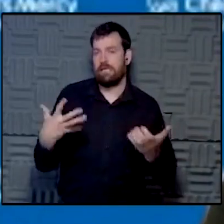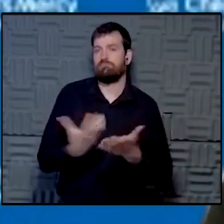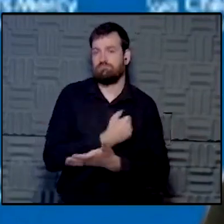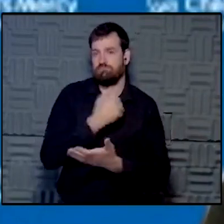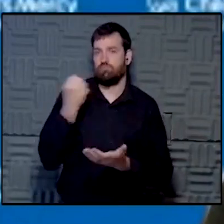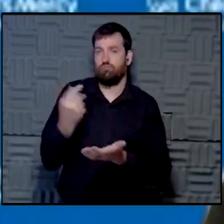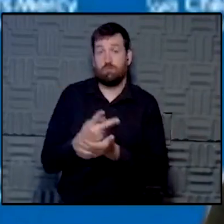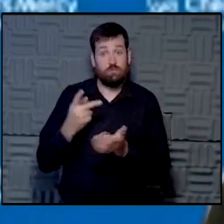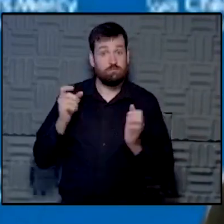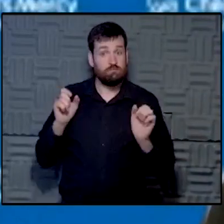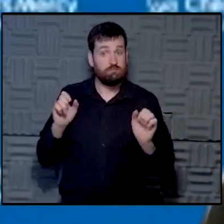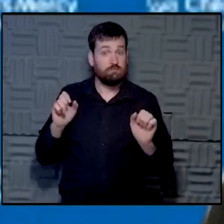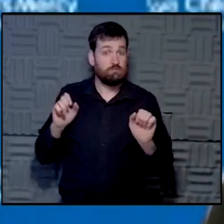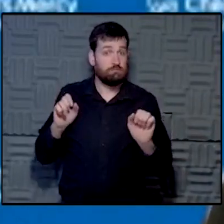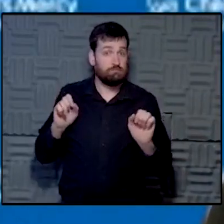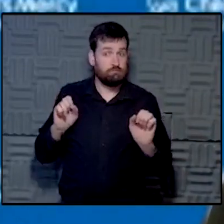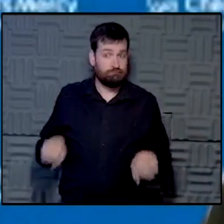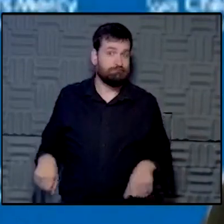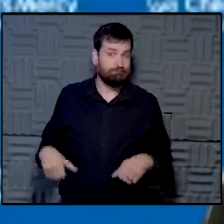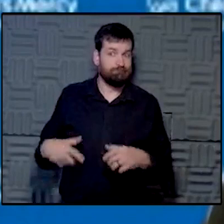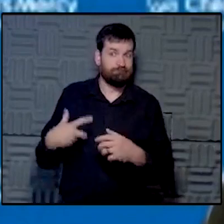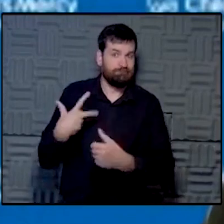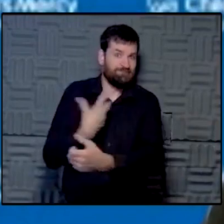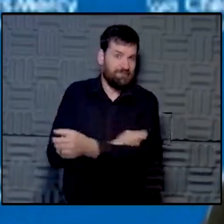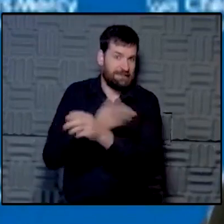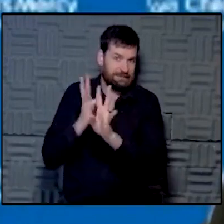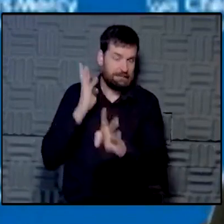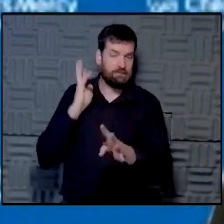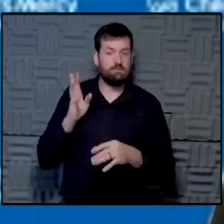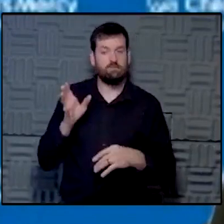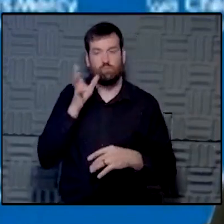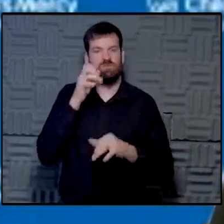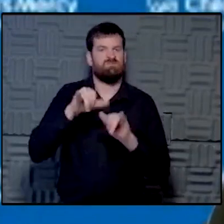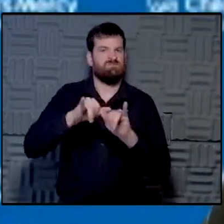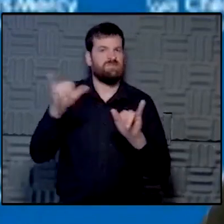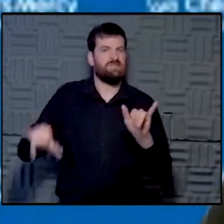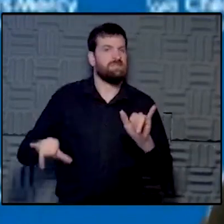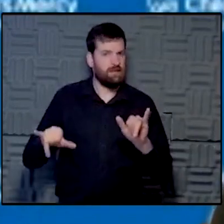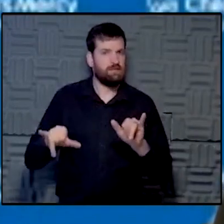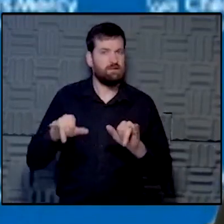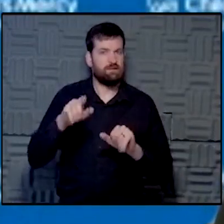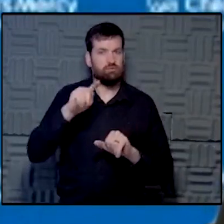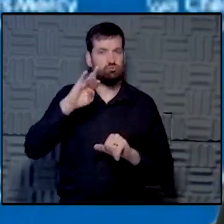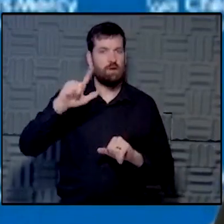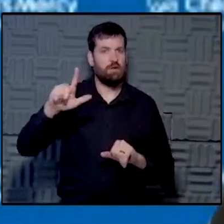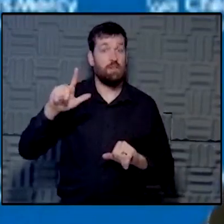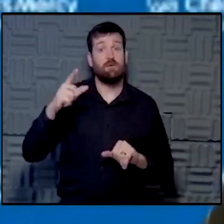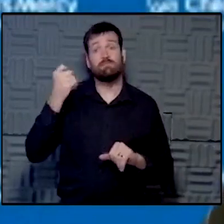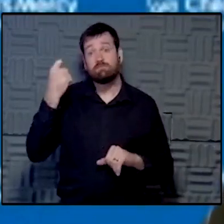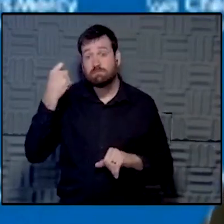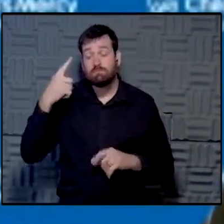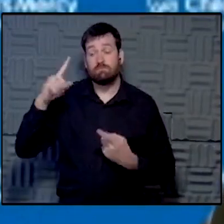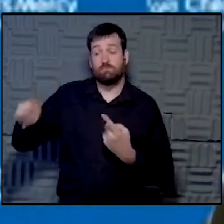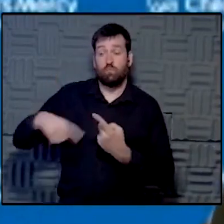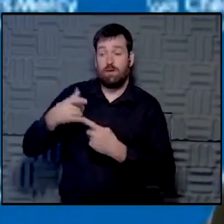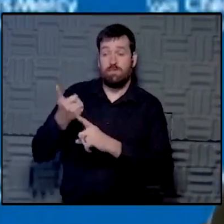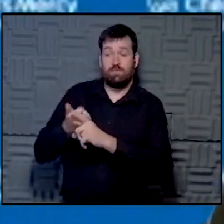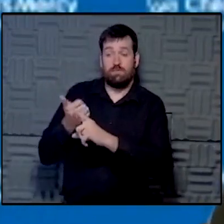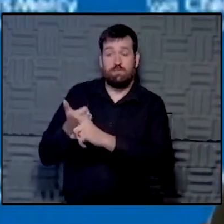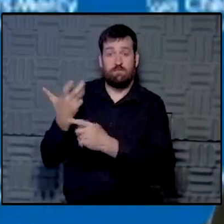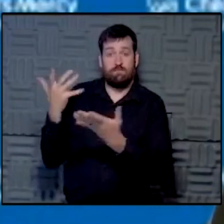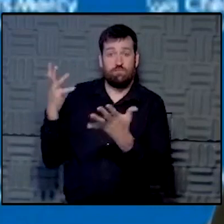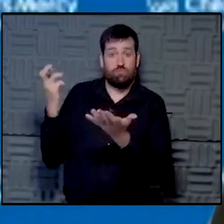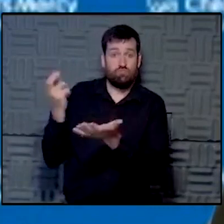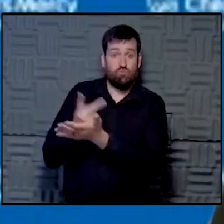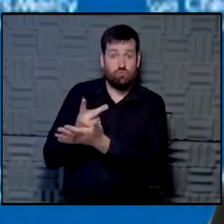have gotten unblinded today and gotten the vaccine, and she's going to opt to stay in the trial because once the Moderna vaccine is